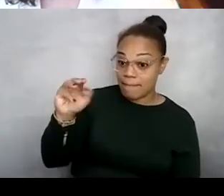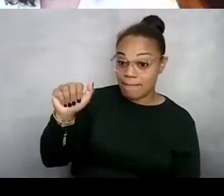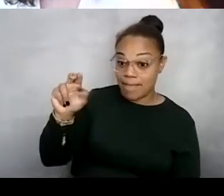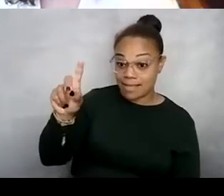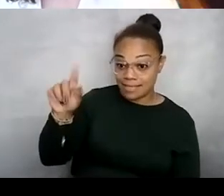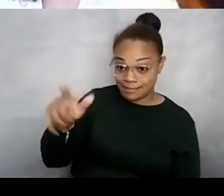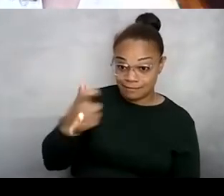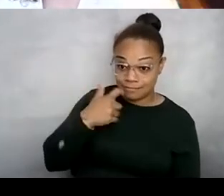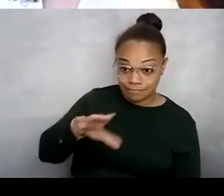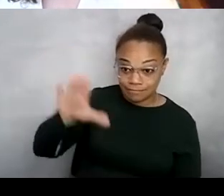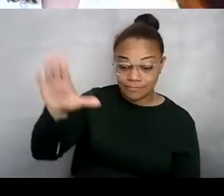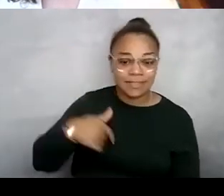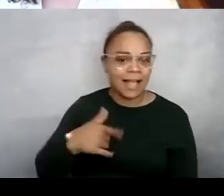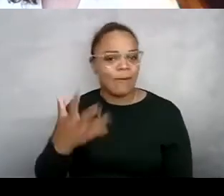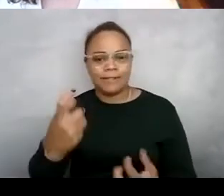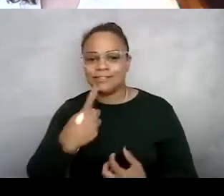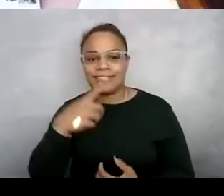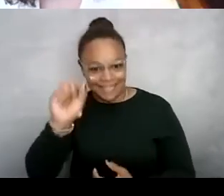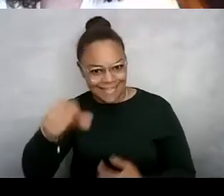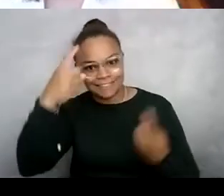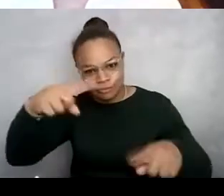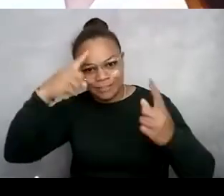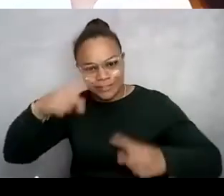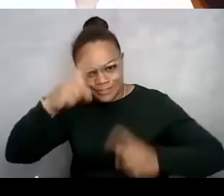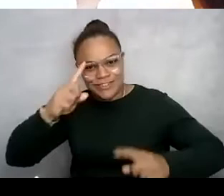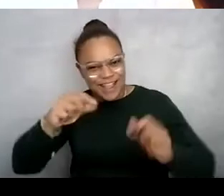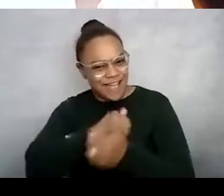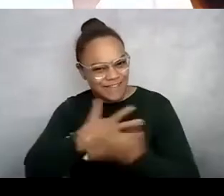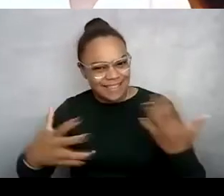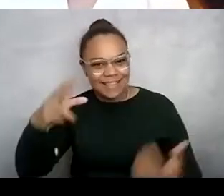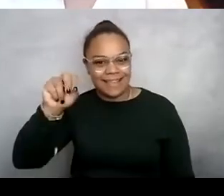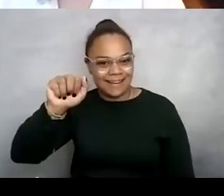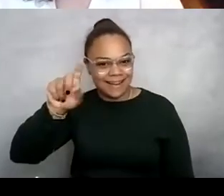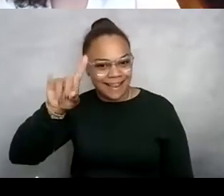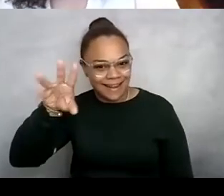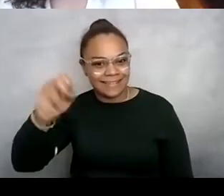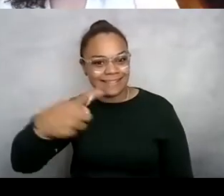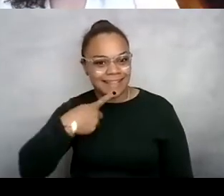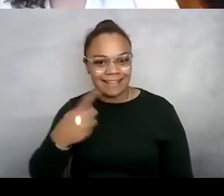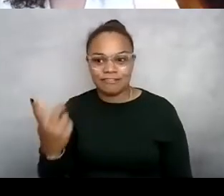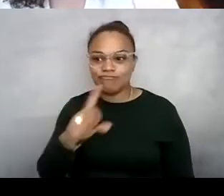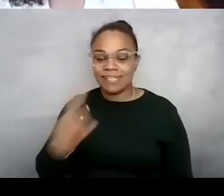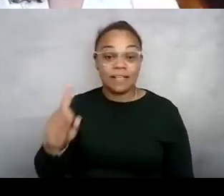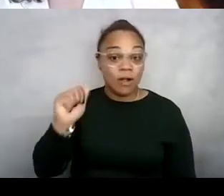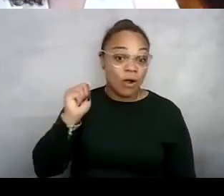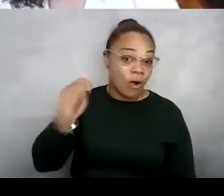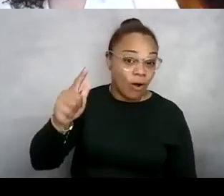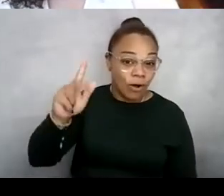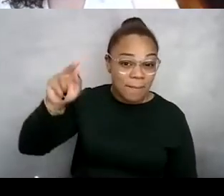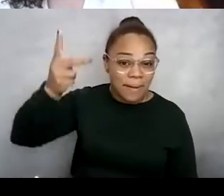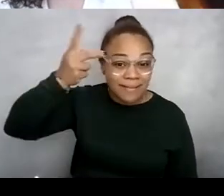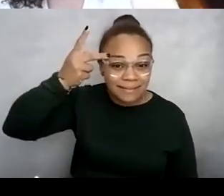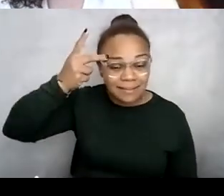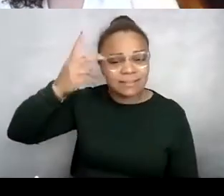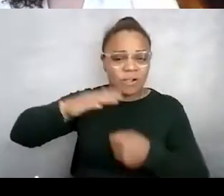I was just going to say ditto to everything Nadine said. I was sitting here thinking about the fact that all politics is local. And I was just realizing,